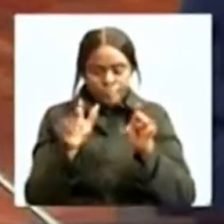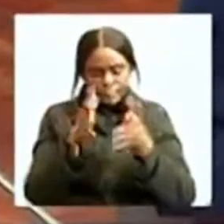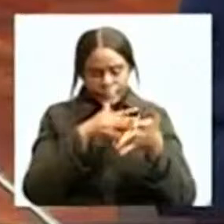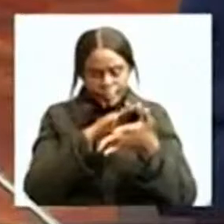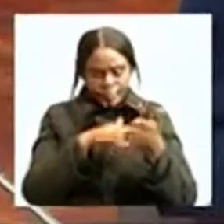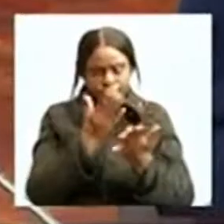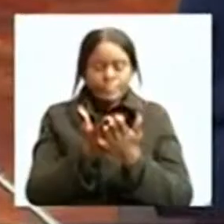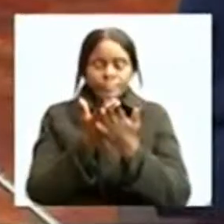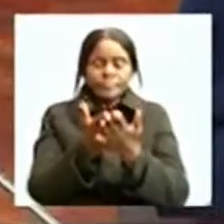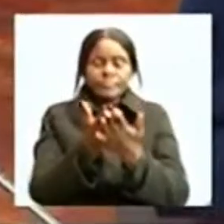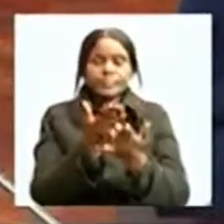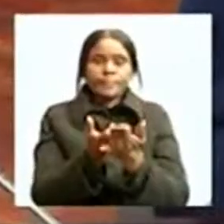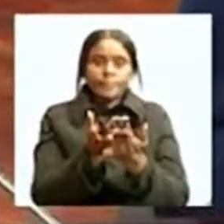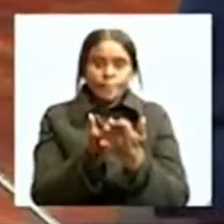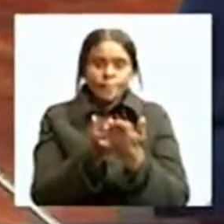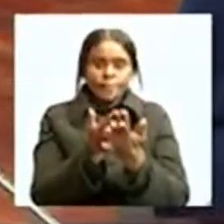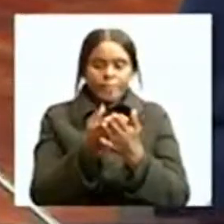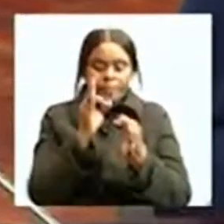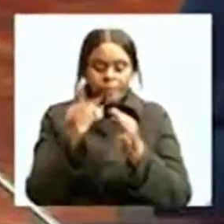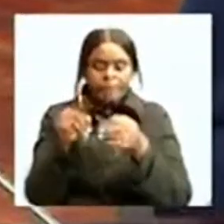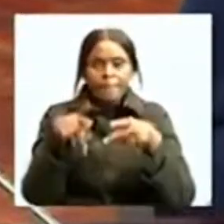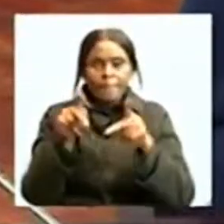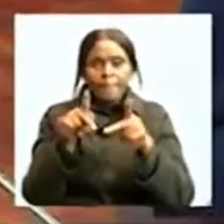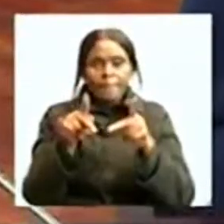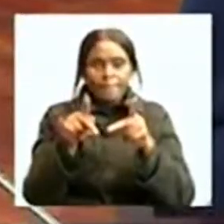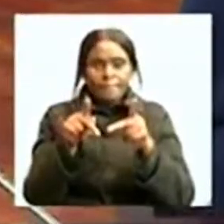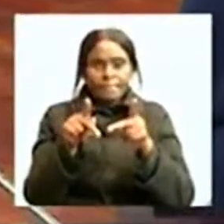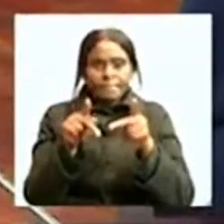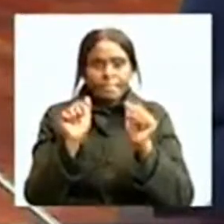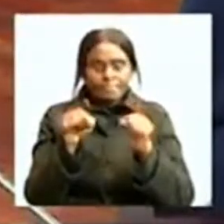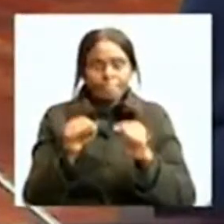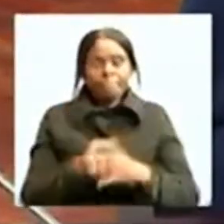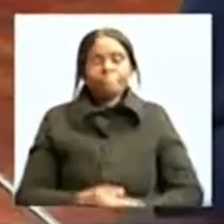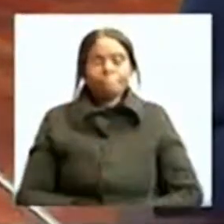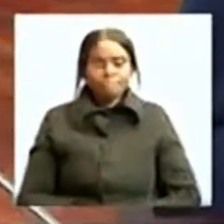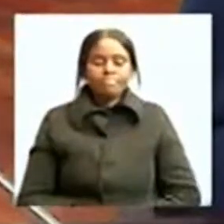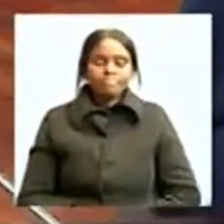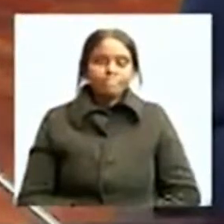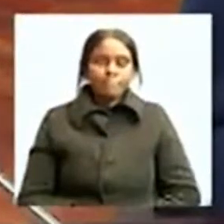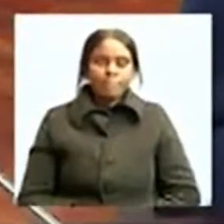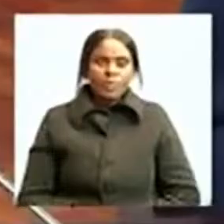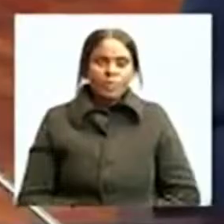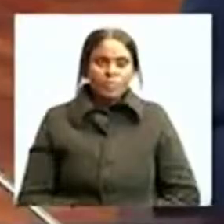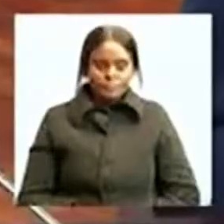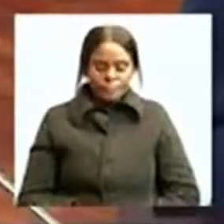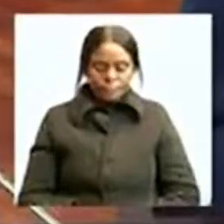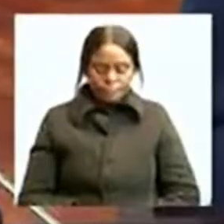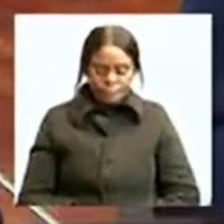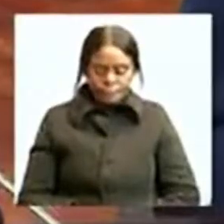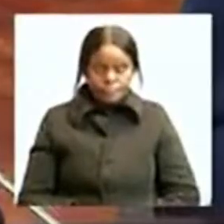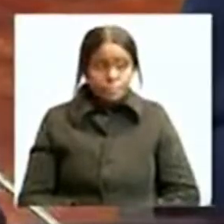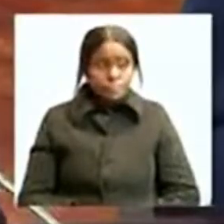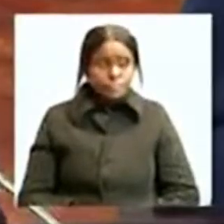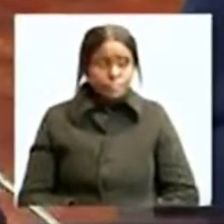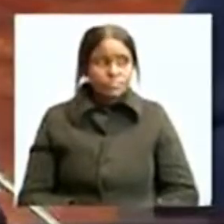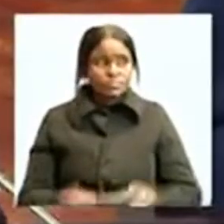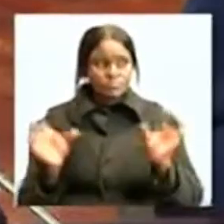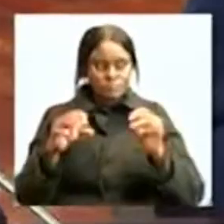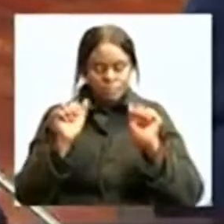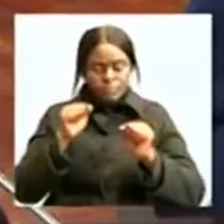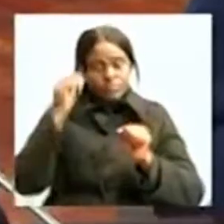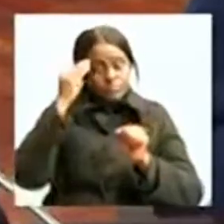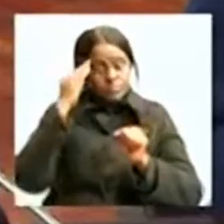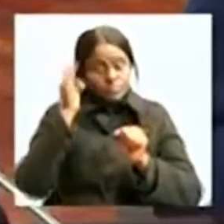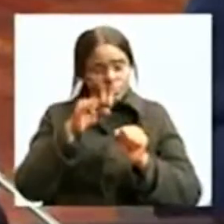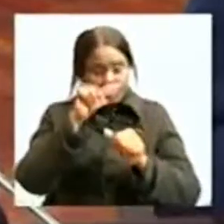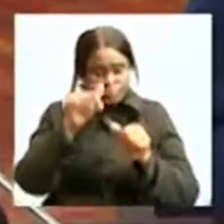is as presented. If you permit, yes, you can. I can move on today. Move on, yeah. Thank you very much, Chairperson. The committee may wish to